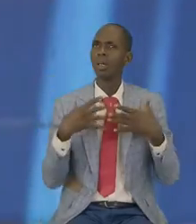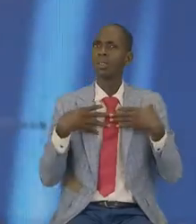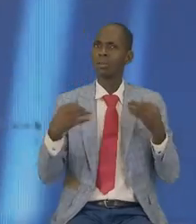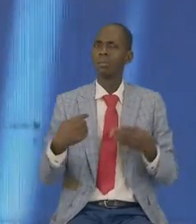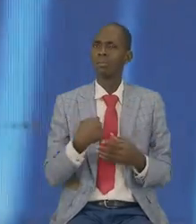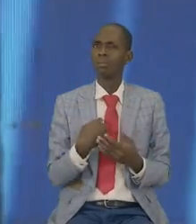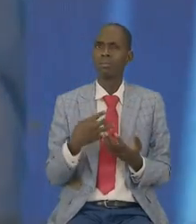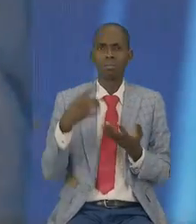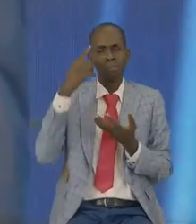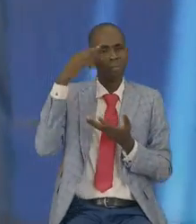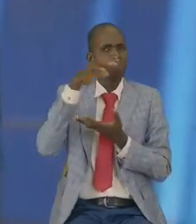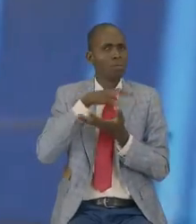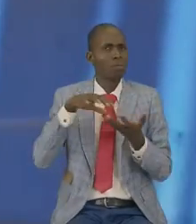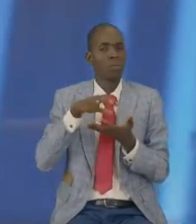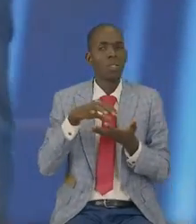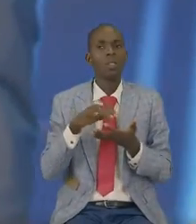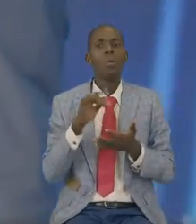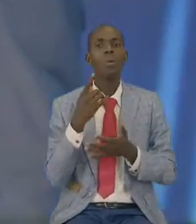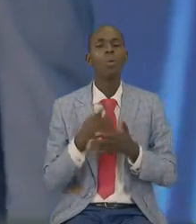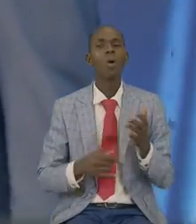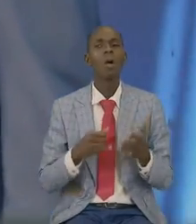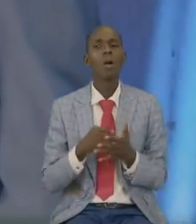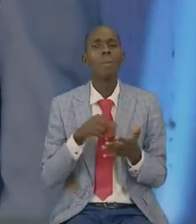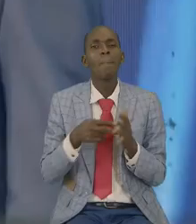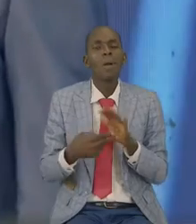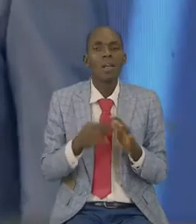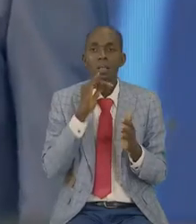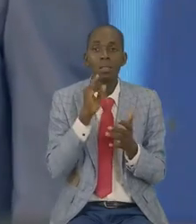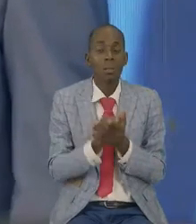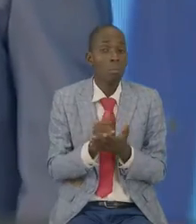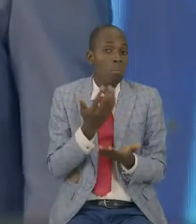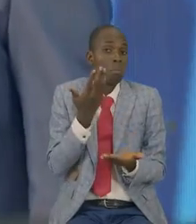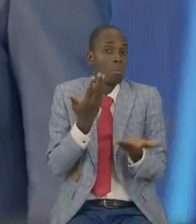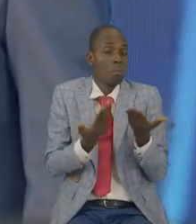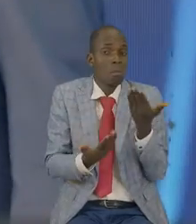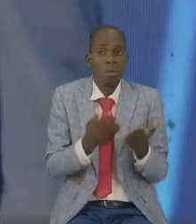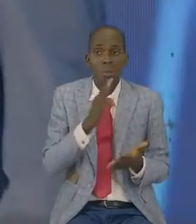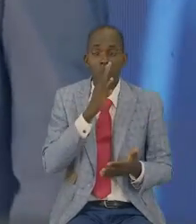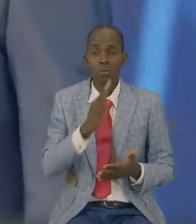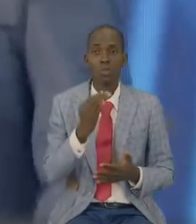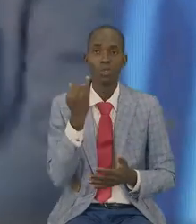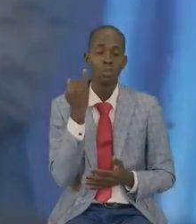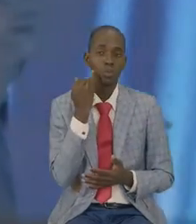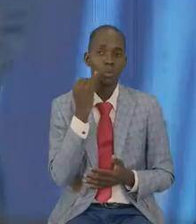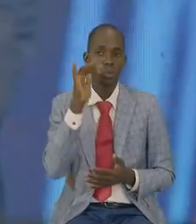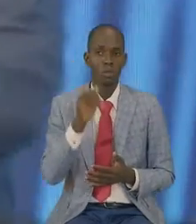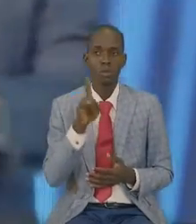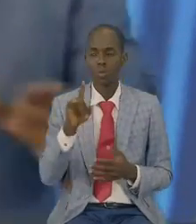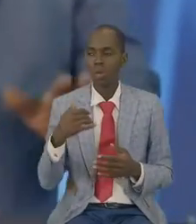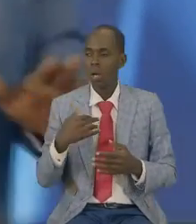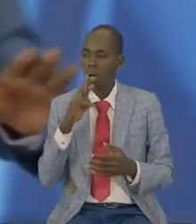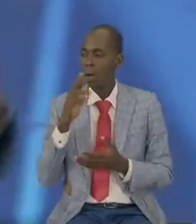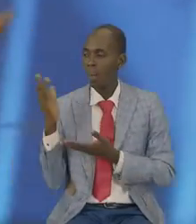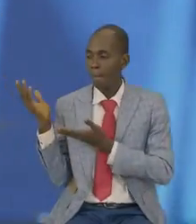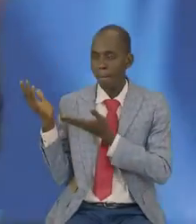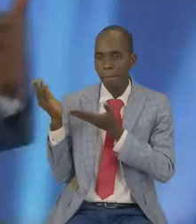means is, should in case you have carried anything as a baggage of disease from where you are